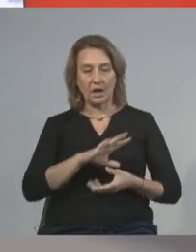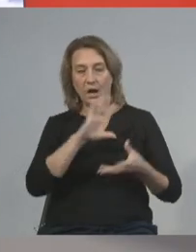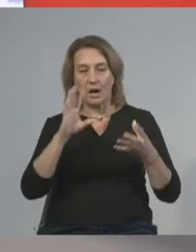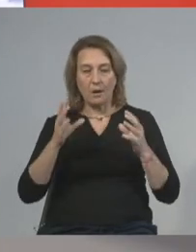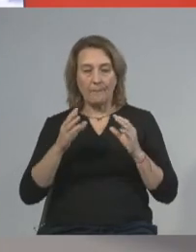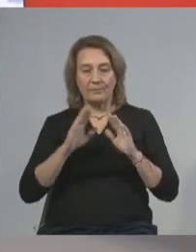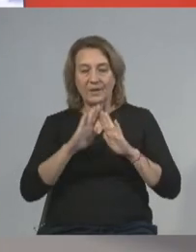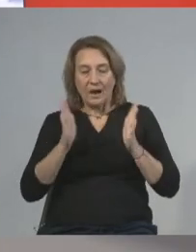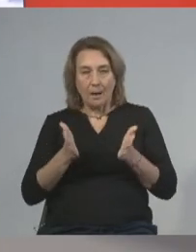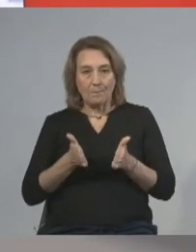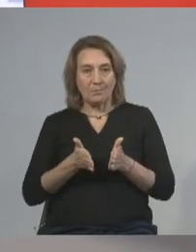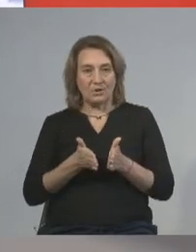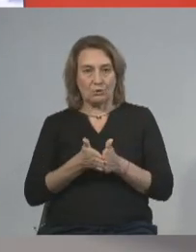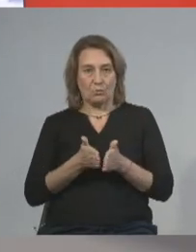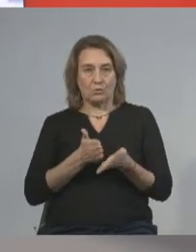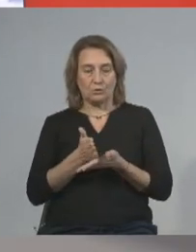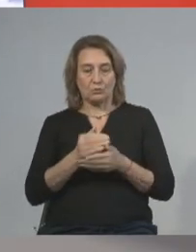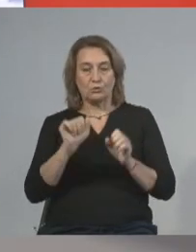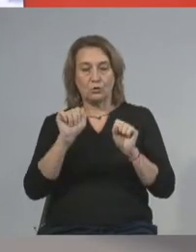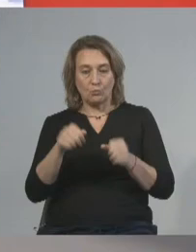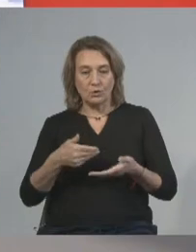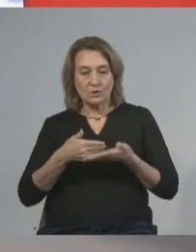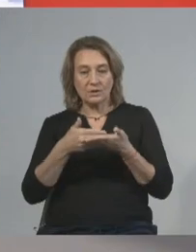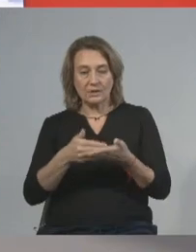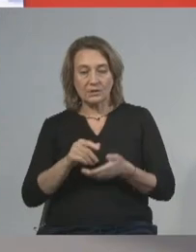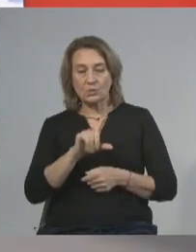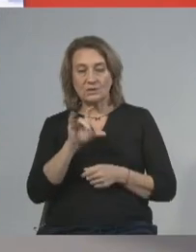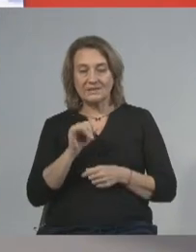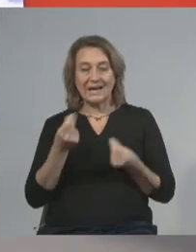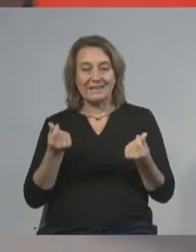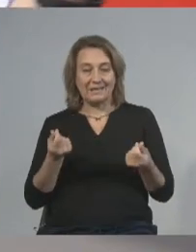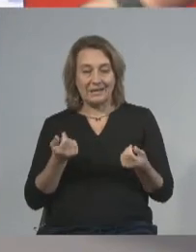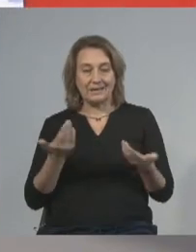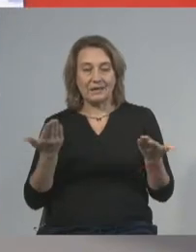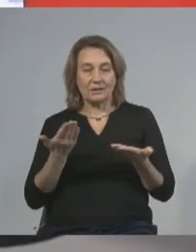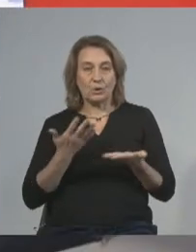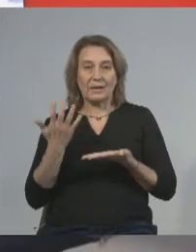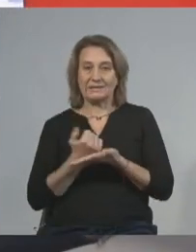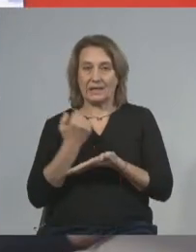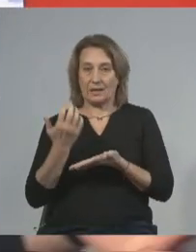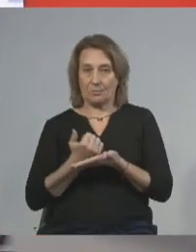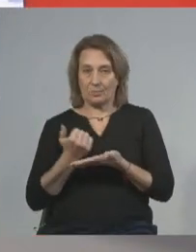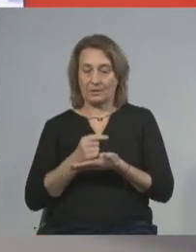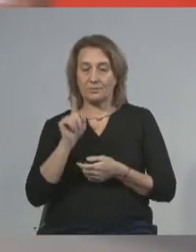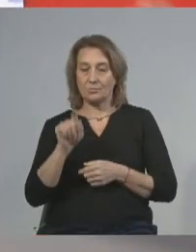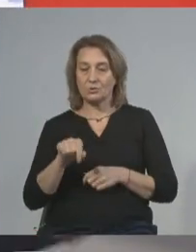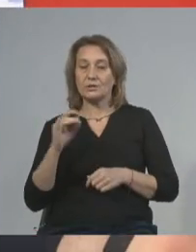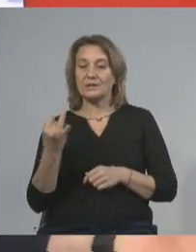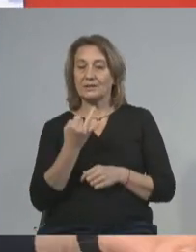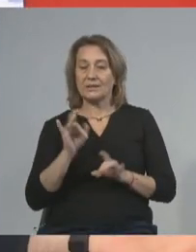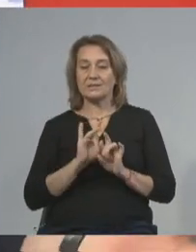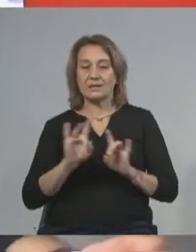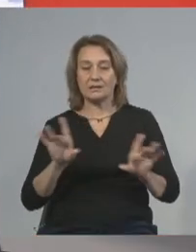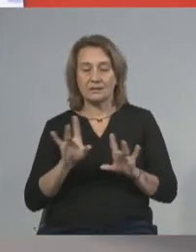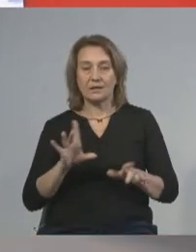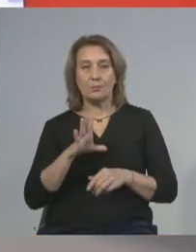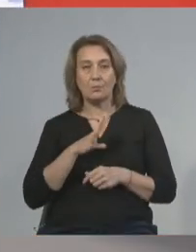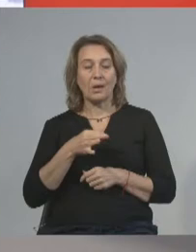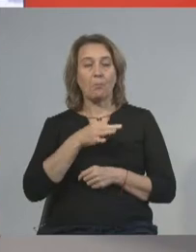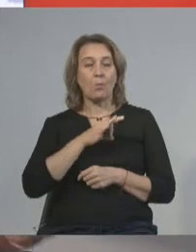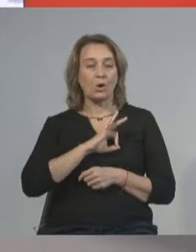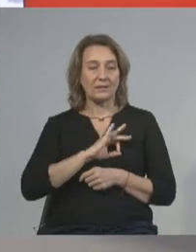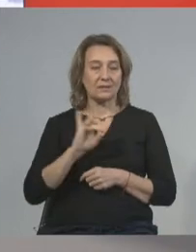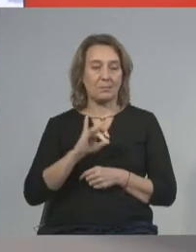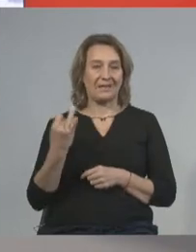create additional services so they propose it to the markets and they can create interested content